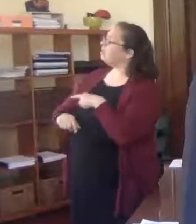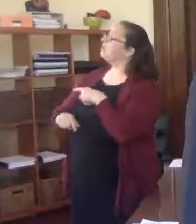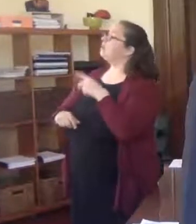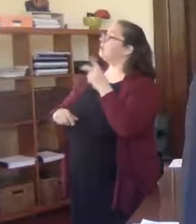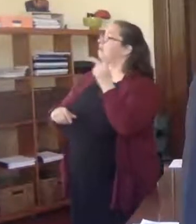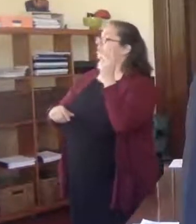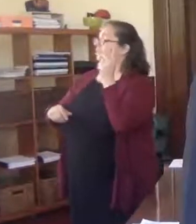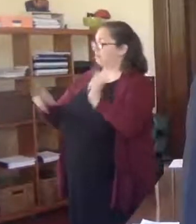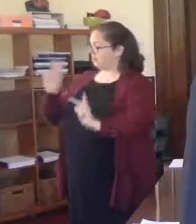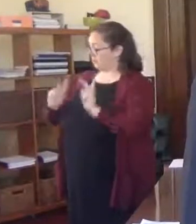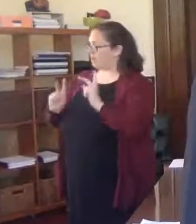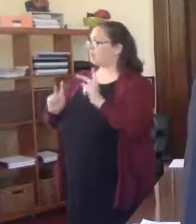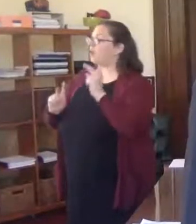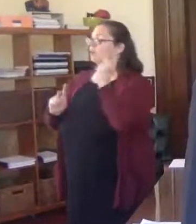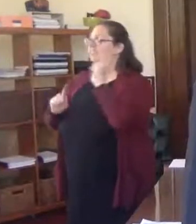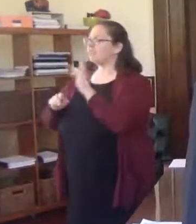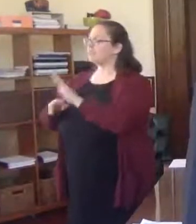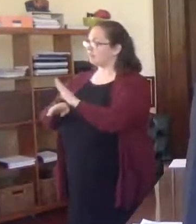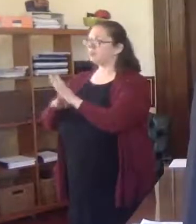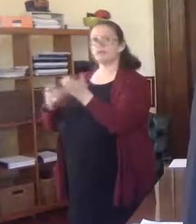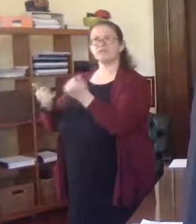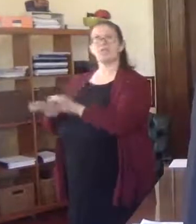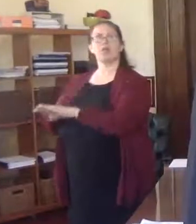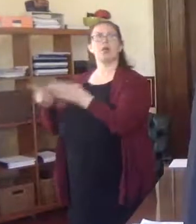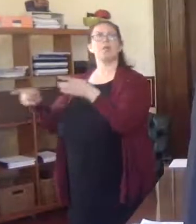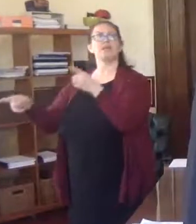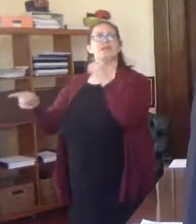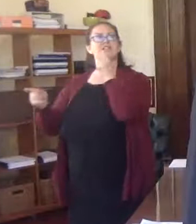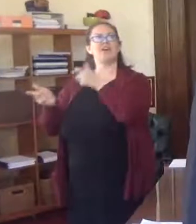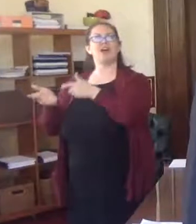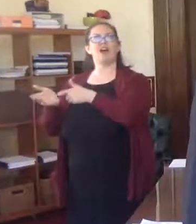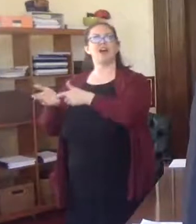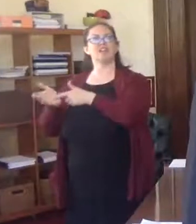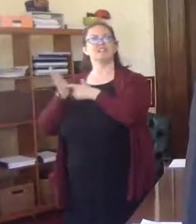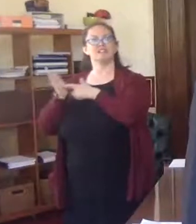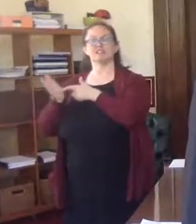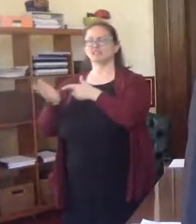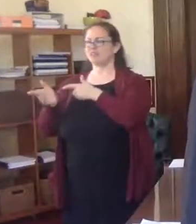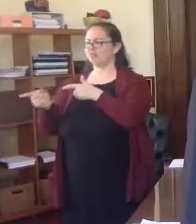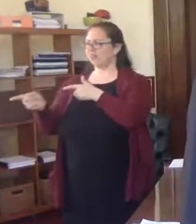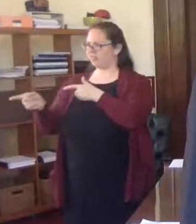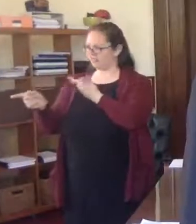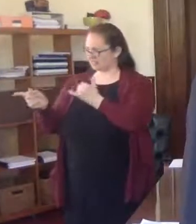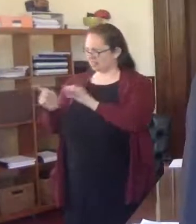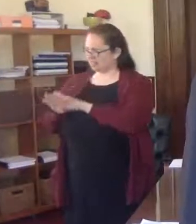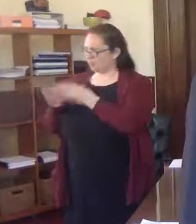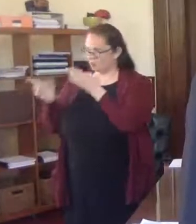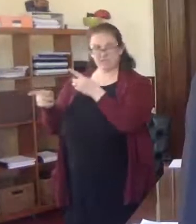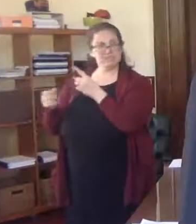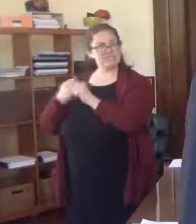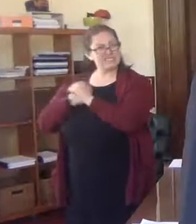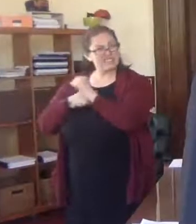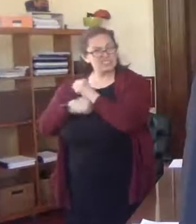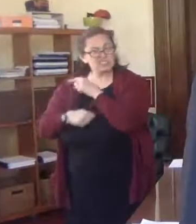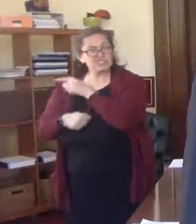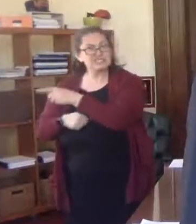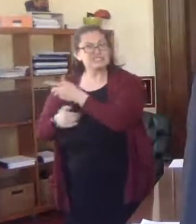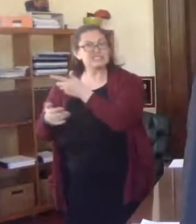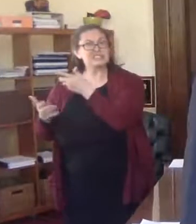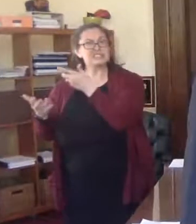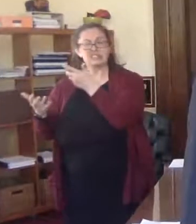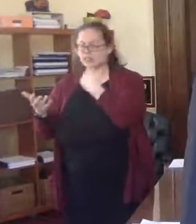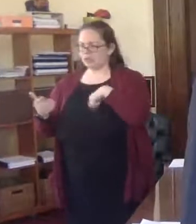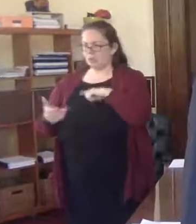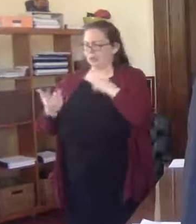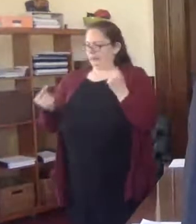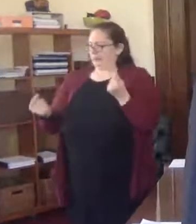in the community operate when they've not been deemed essential, how dangerous is that? What can people do? And what kind of information